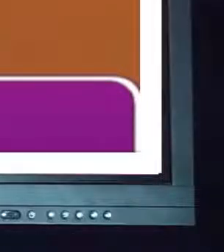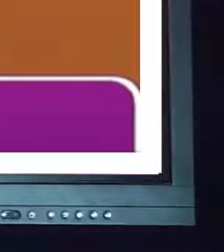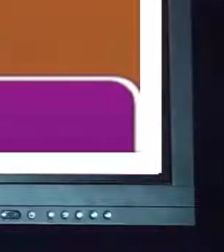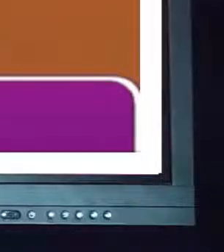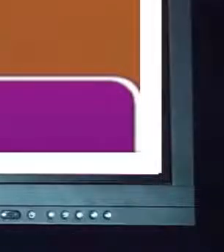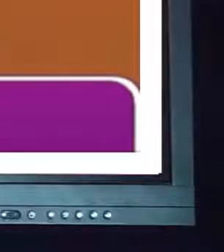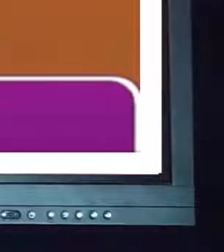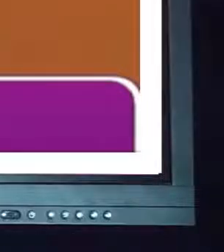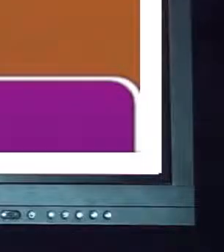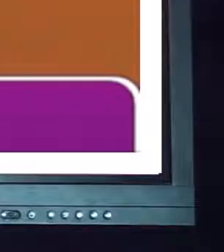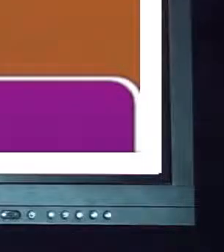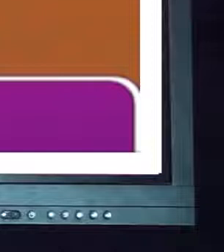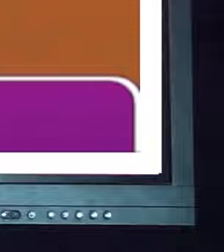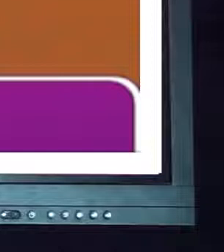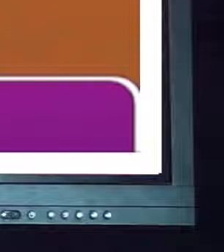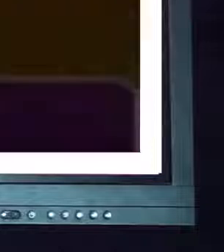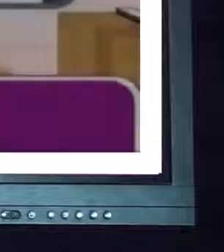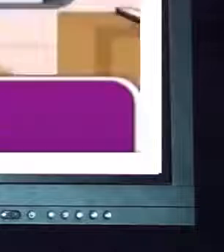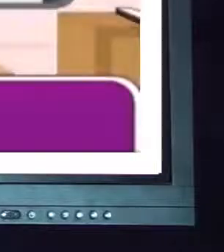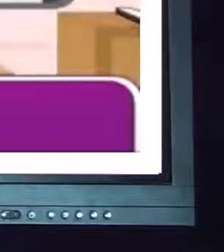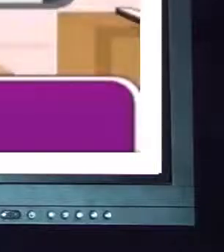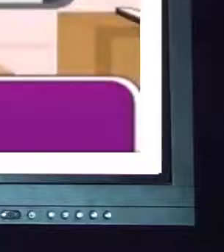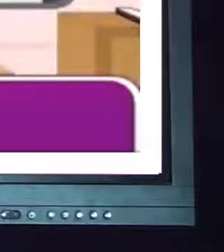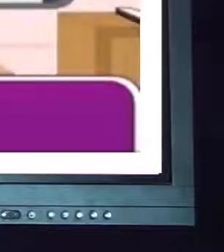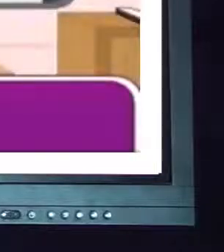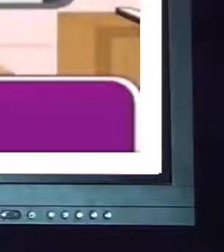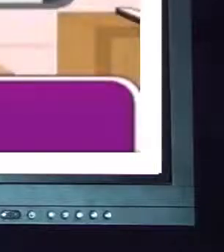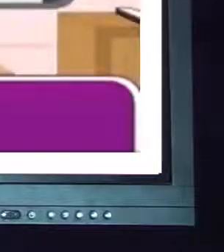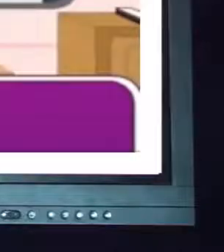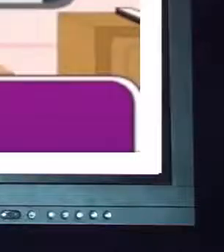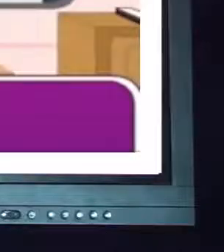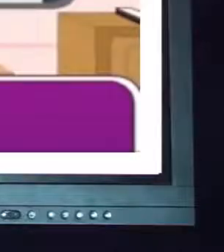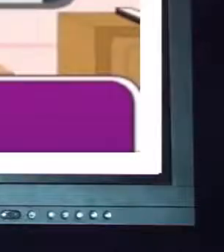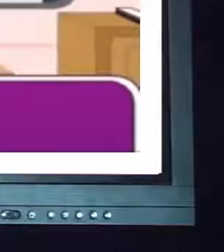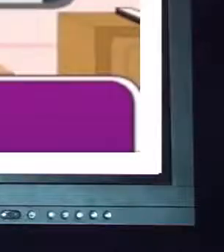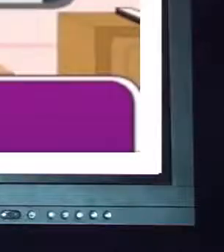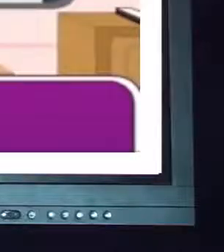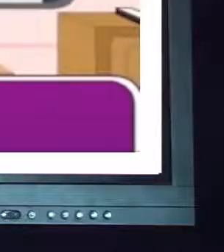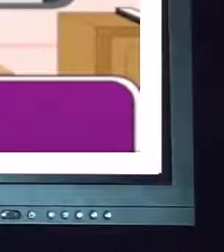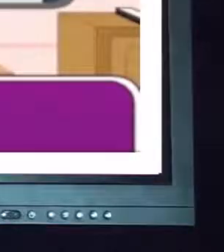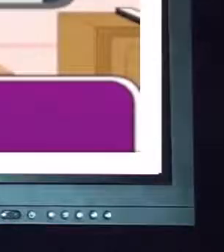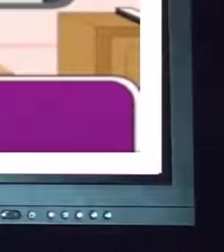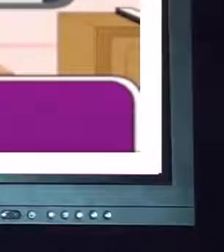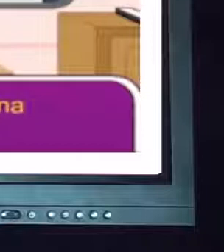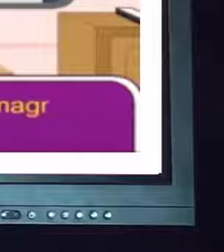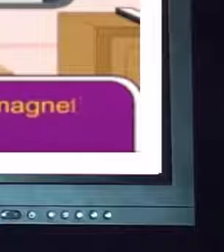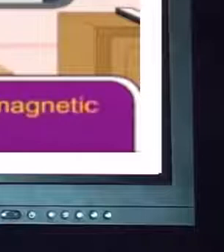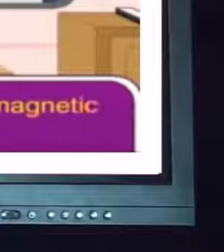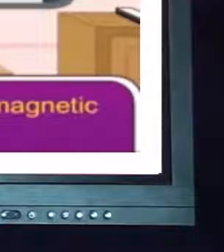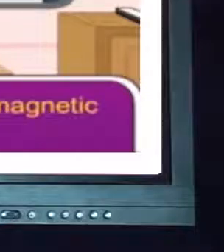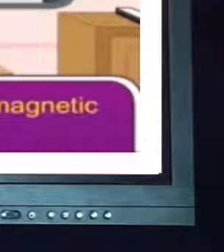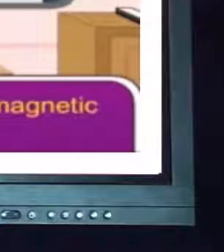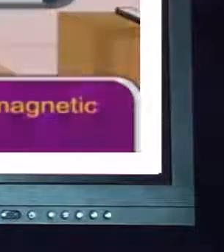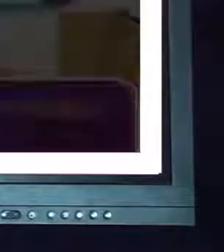the magnet and get stuck to it. The force by which the nails are attracted towards the magnet is called